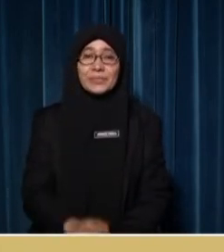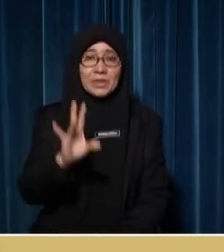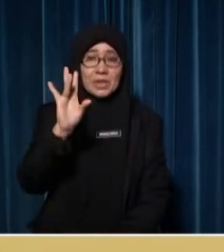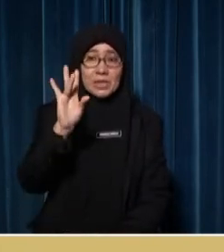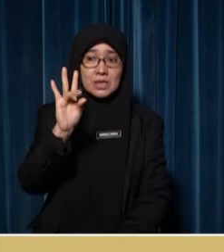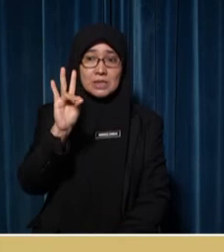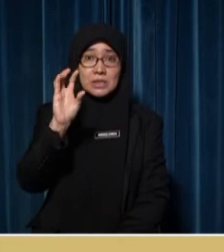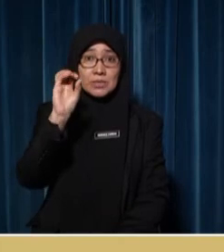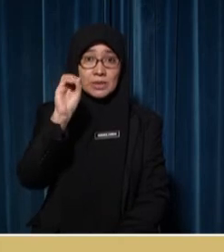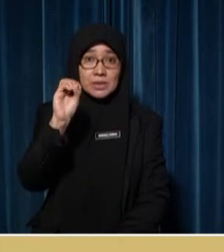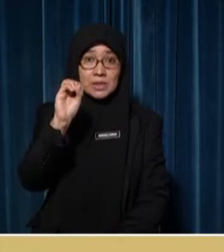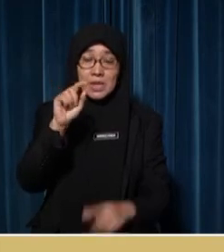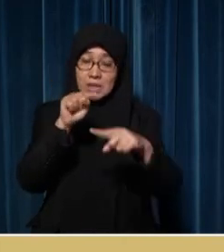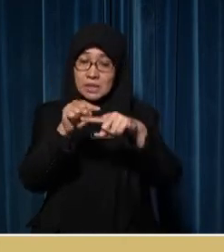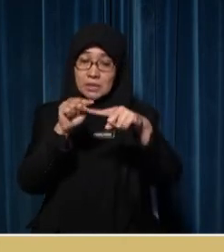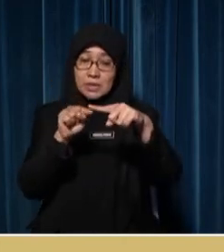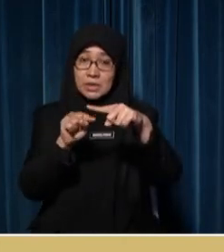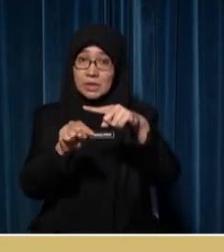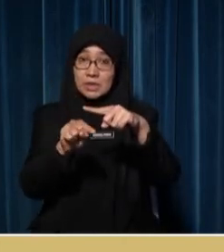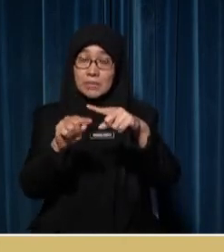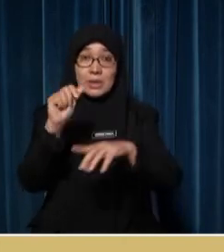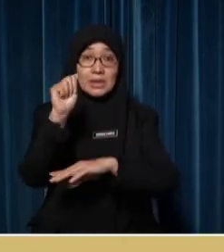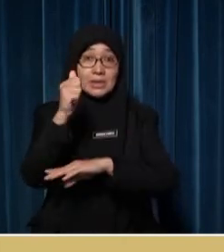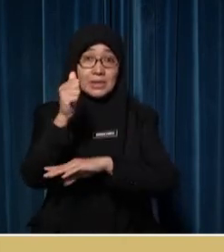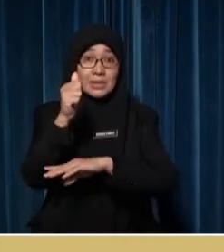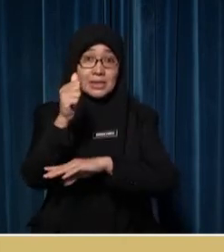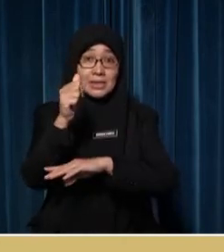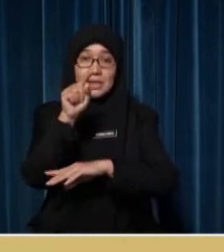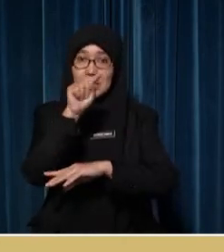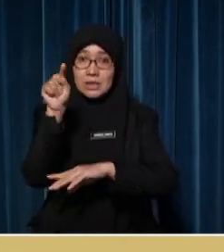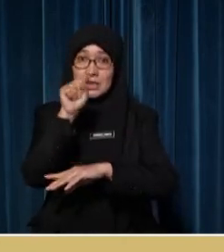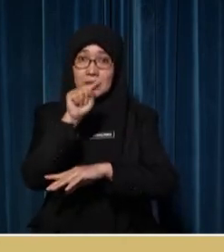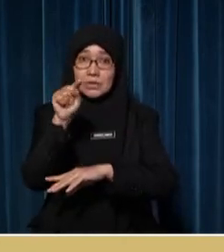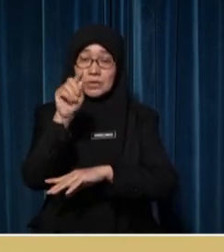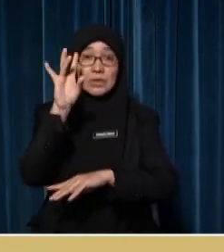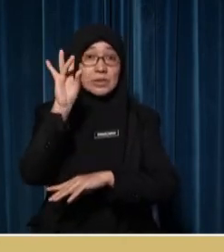70 divided by 10 is equal to 7.